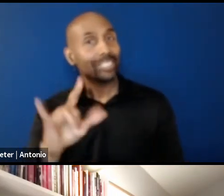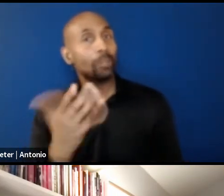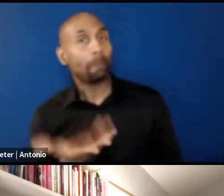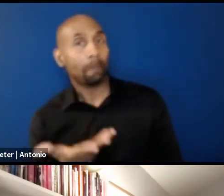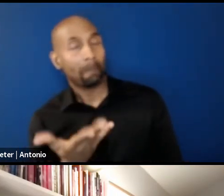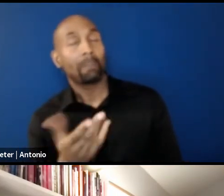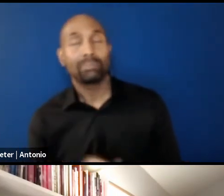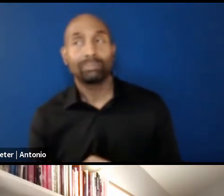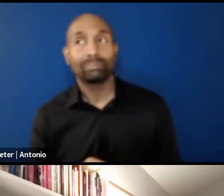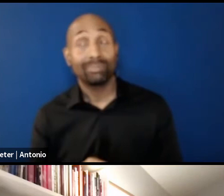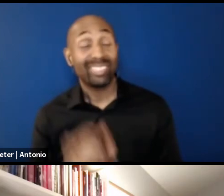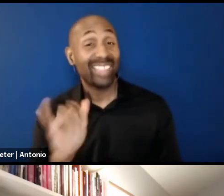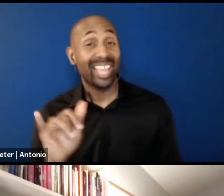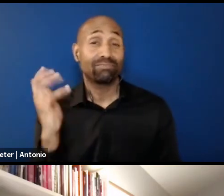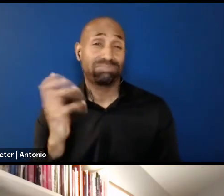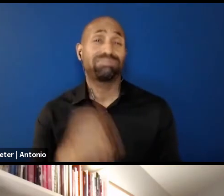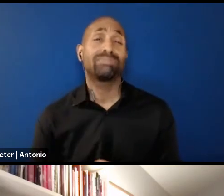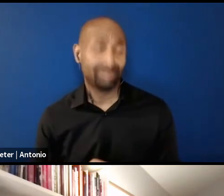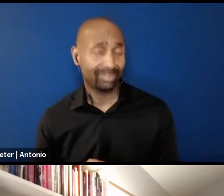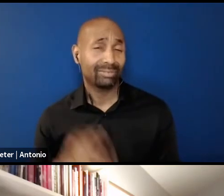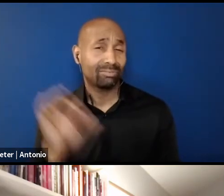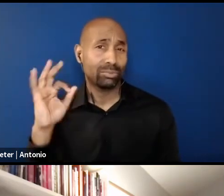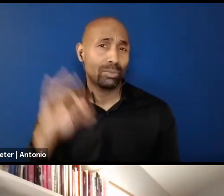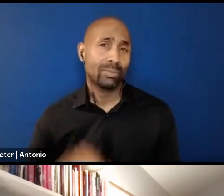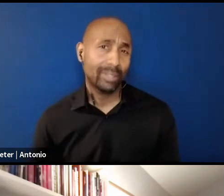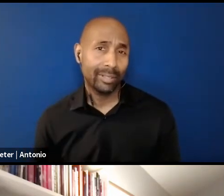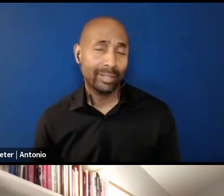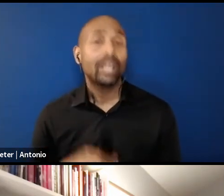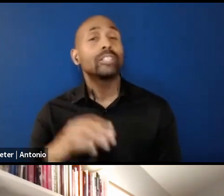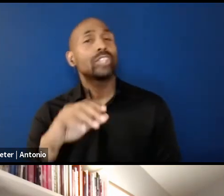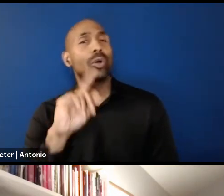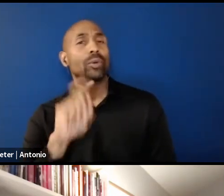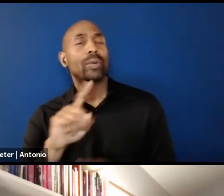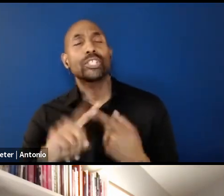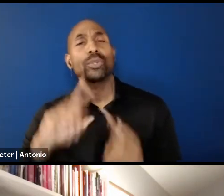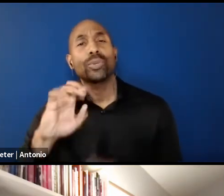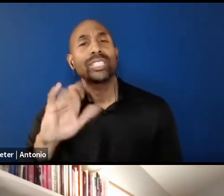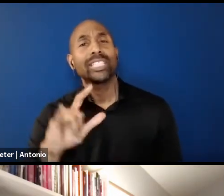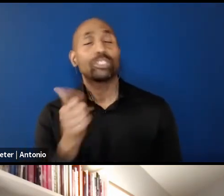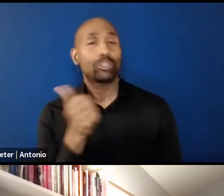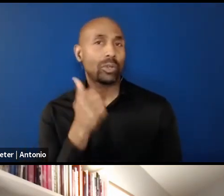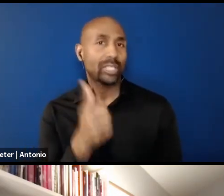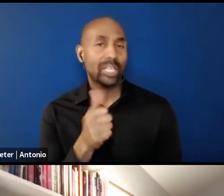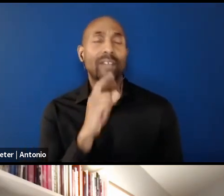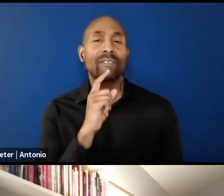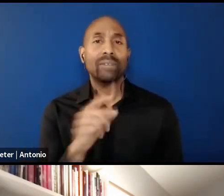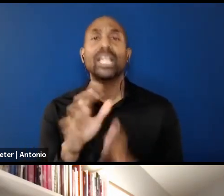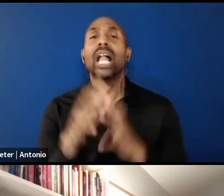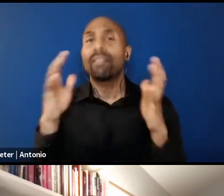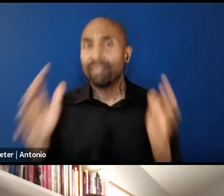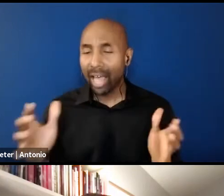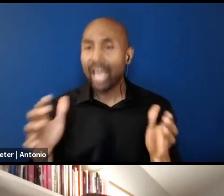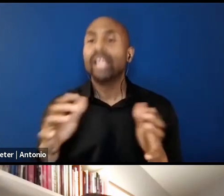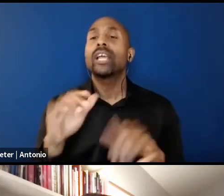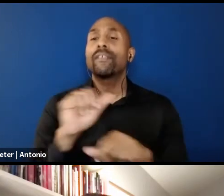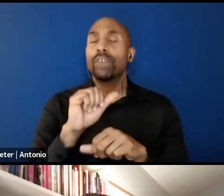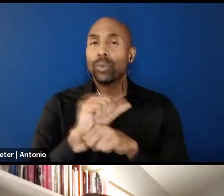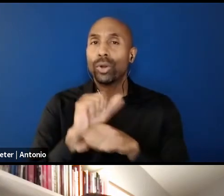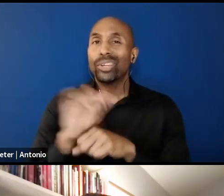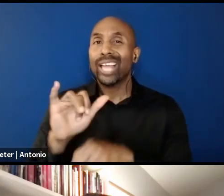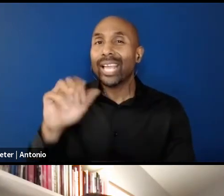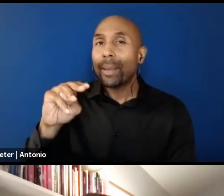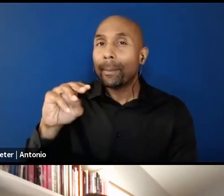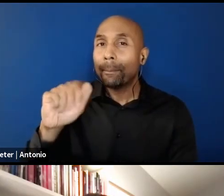which is really dope. So Cecil, you've done extensive work involving mapping, geography,